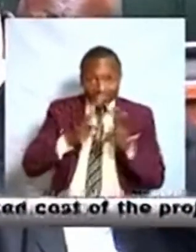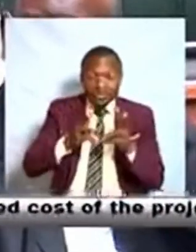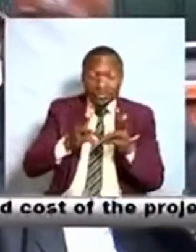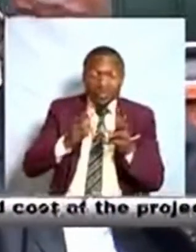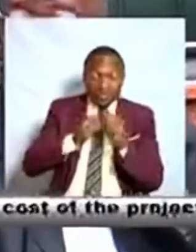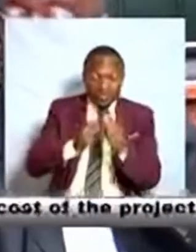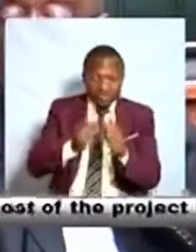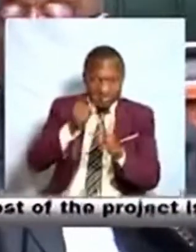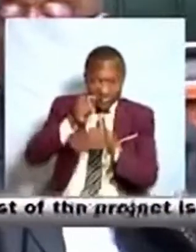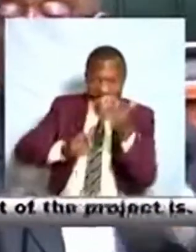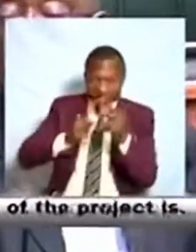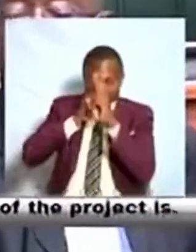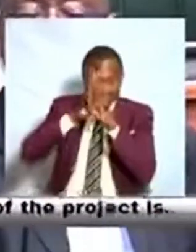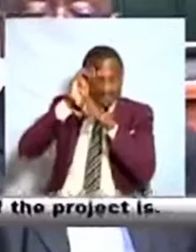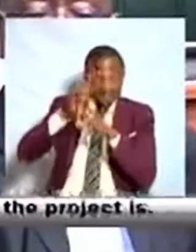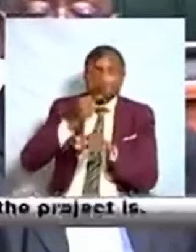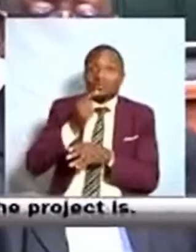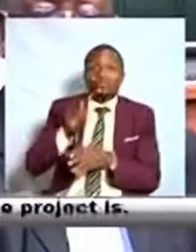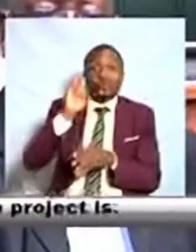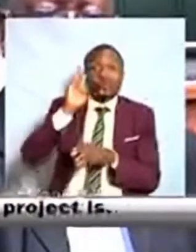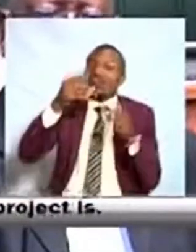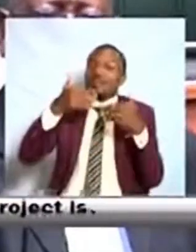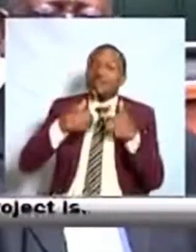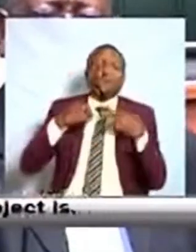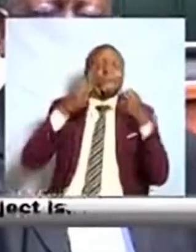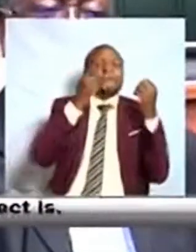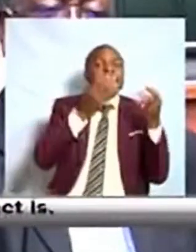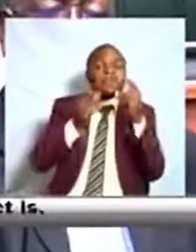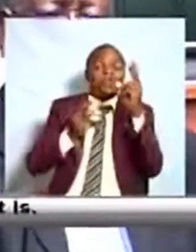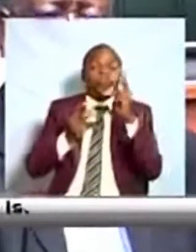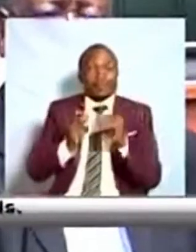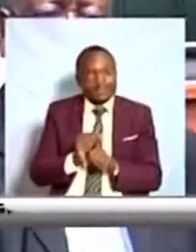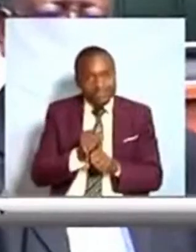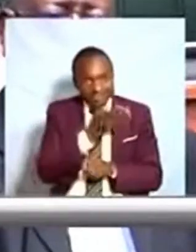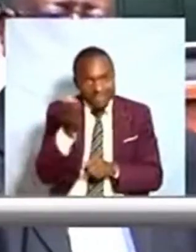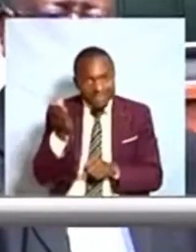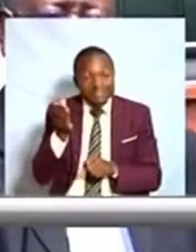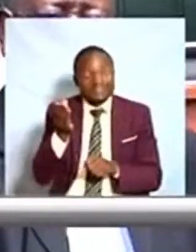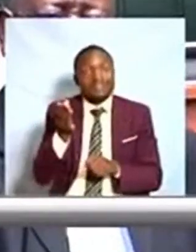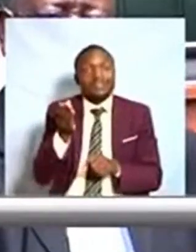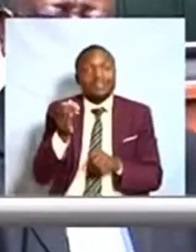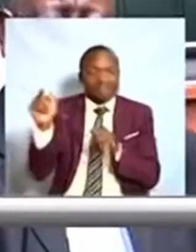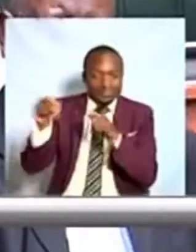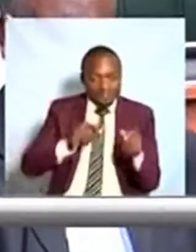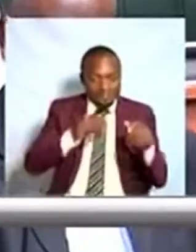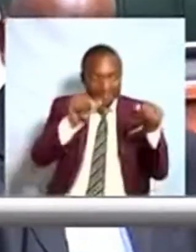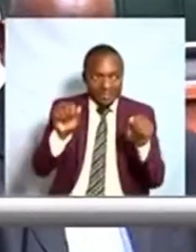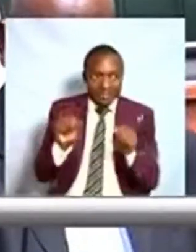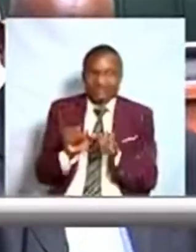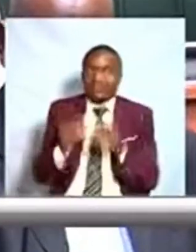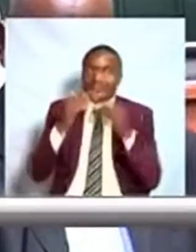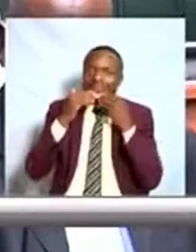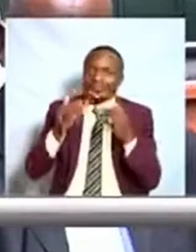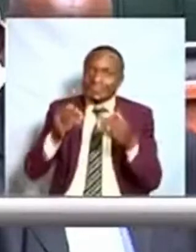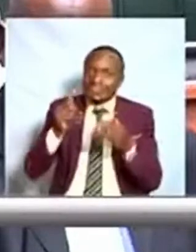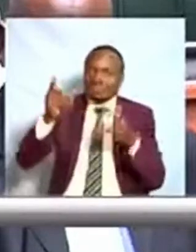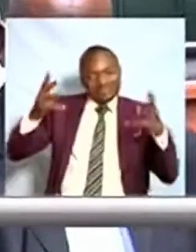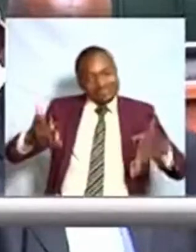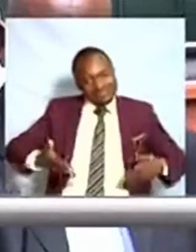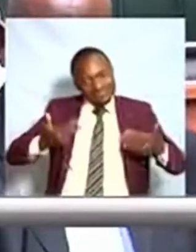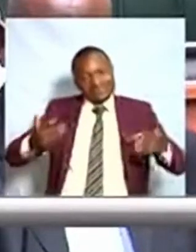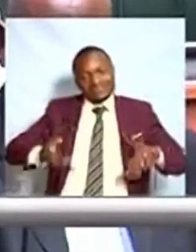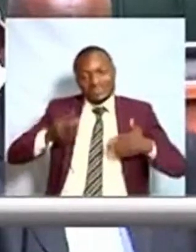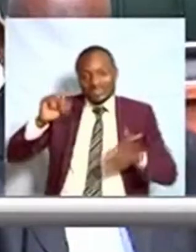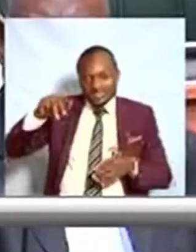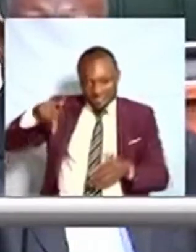indicated, we'll have a lot of forex coming from that area. Thank you so much. And I'm a very happy member of